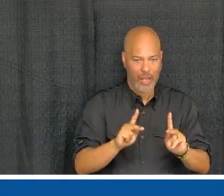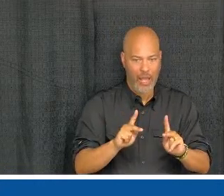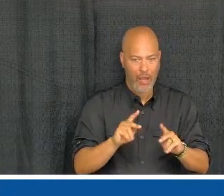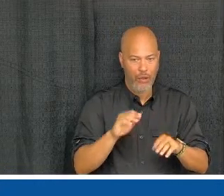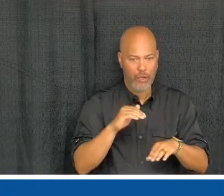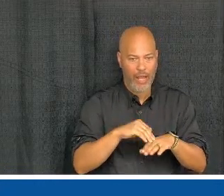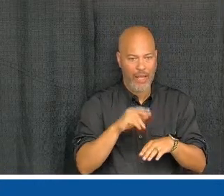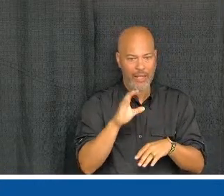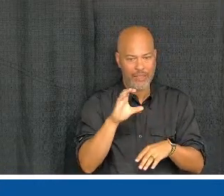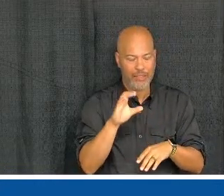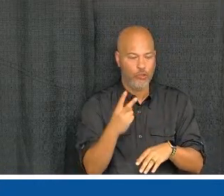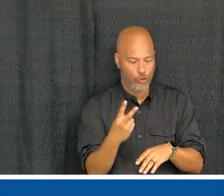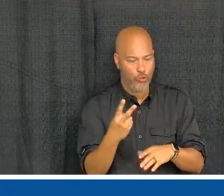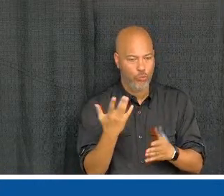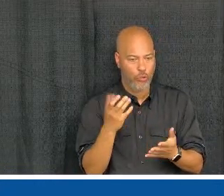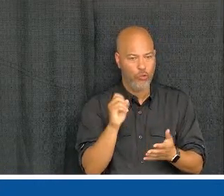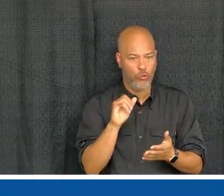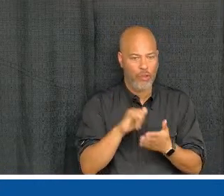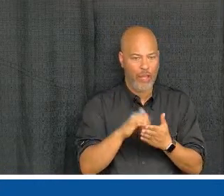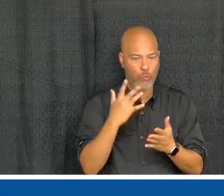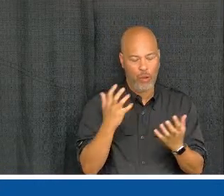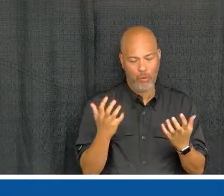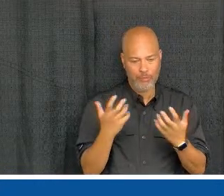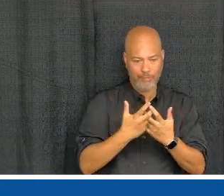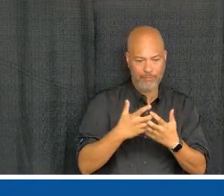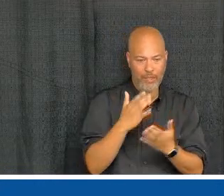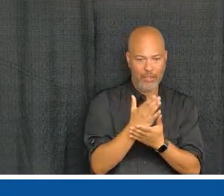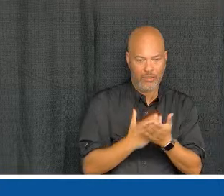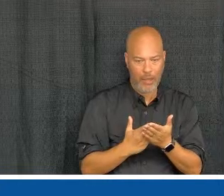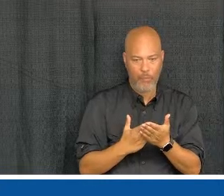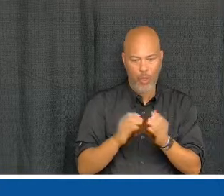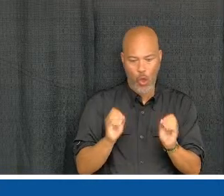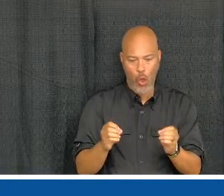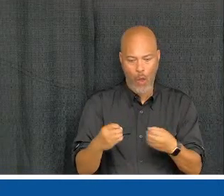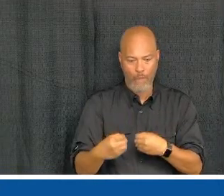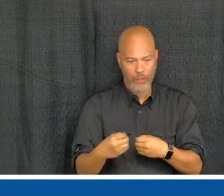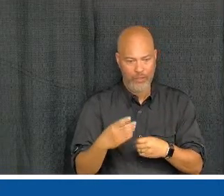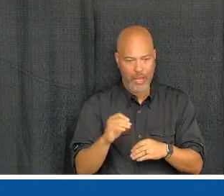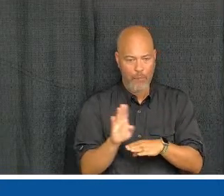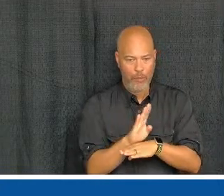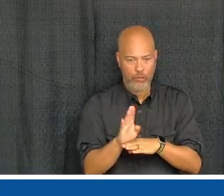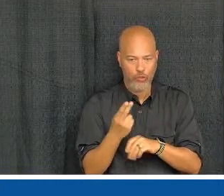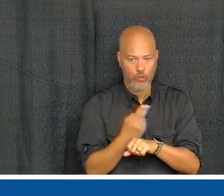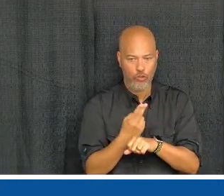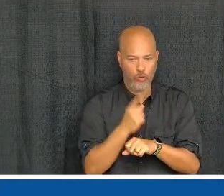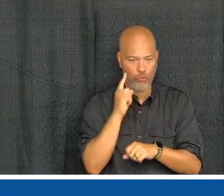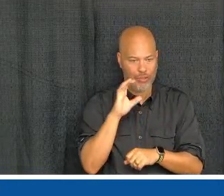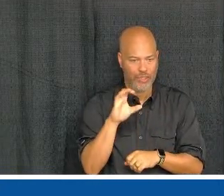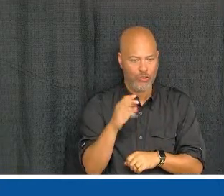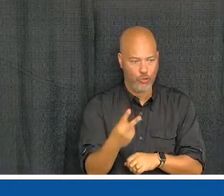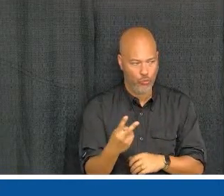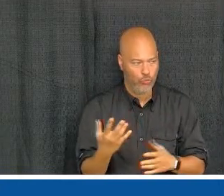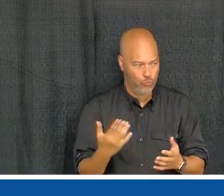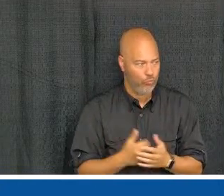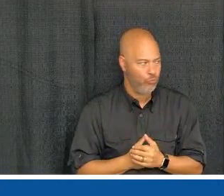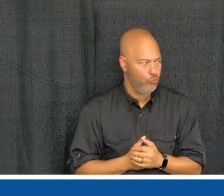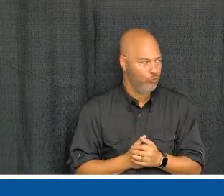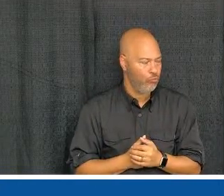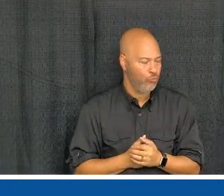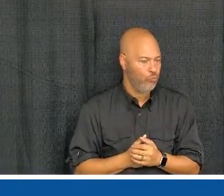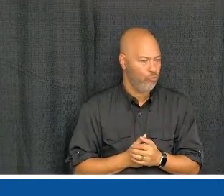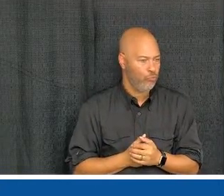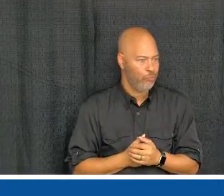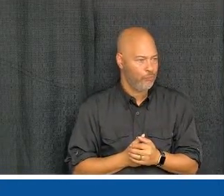in C2. So it's to accommodate some of the office and commercial uses for C2.